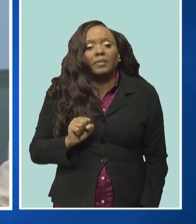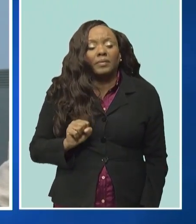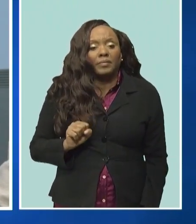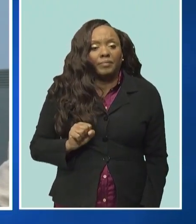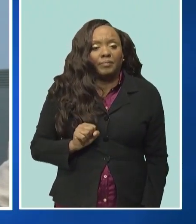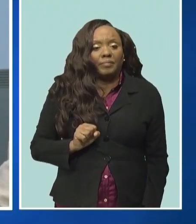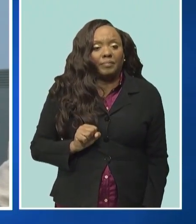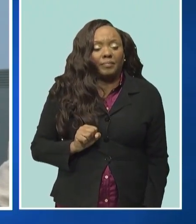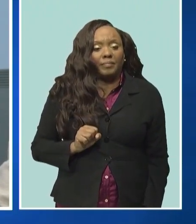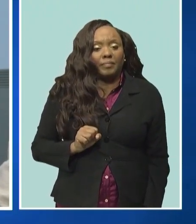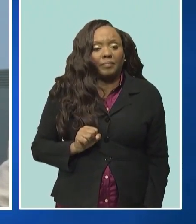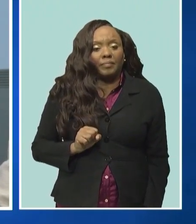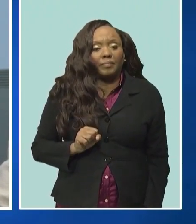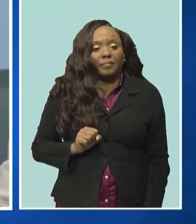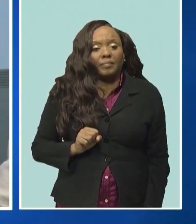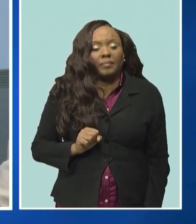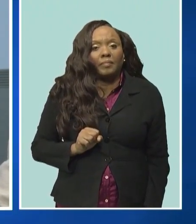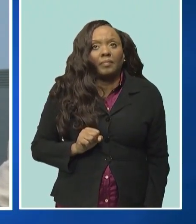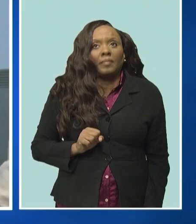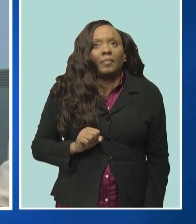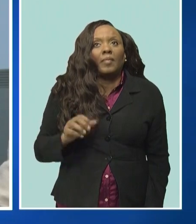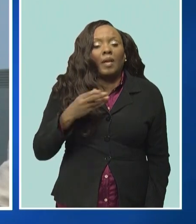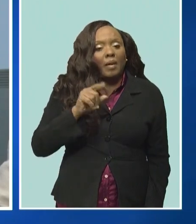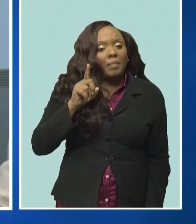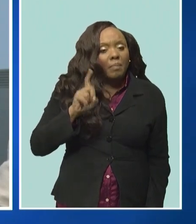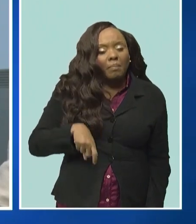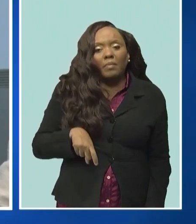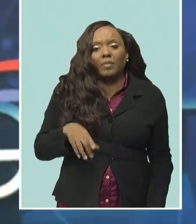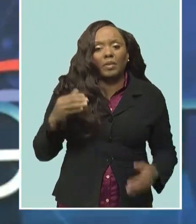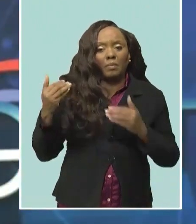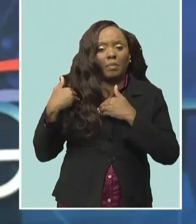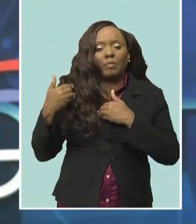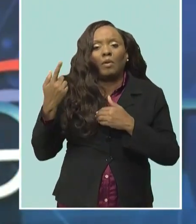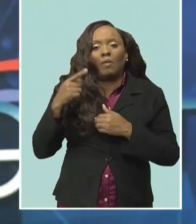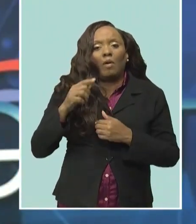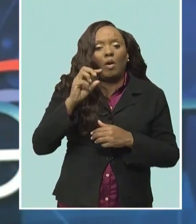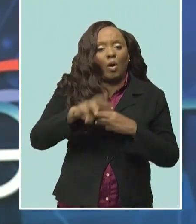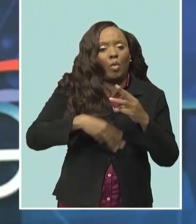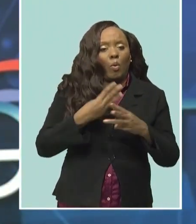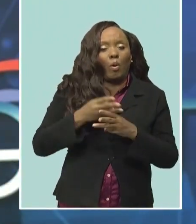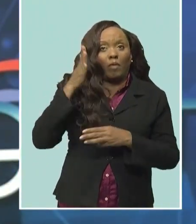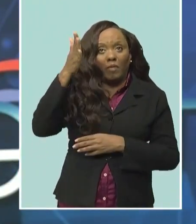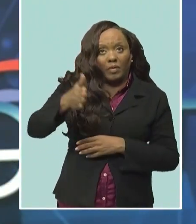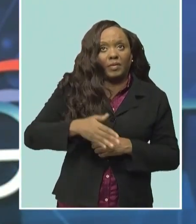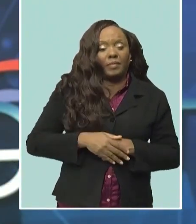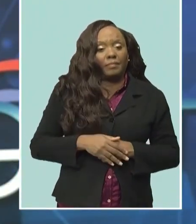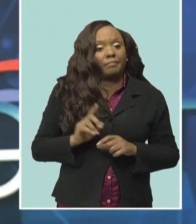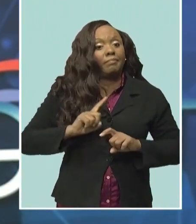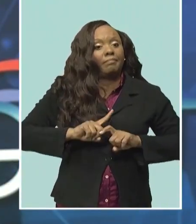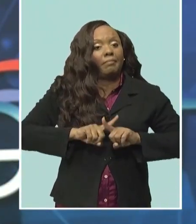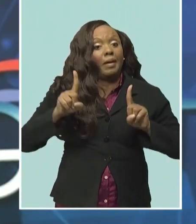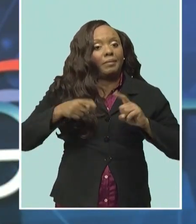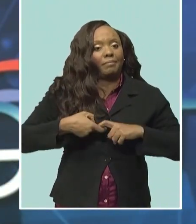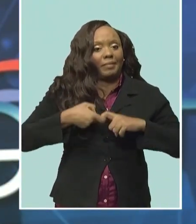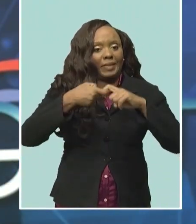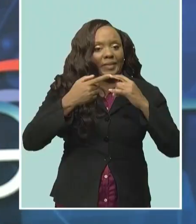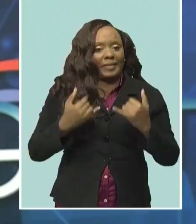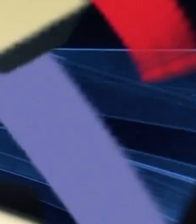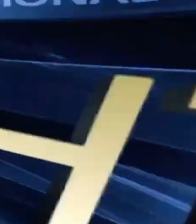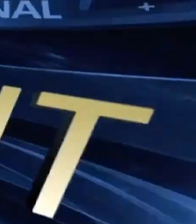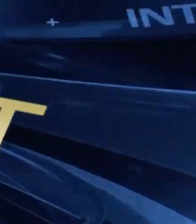responsible for the destiny of the world. The CBC NewsNight continues in just a